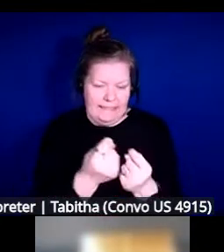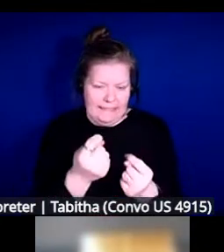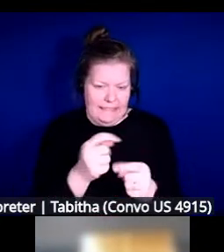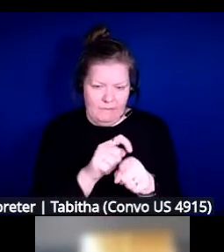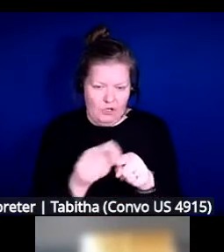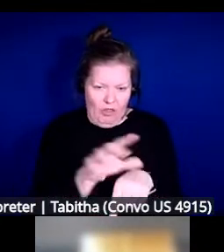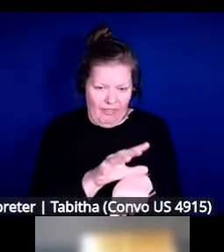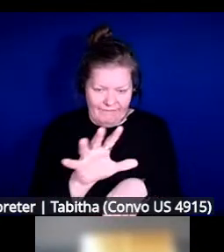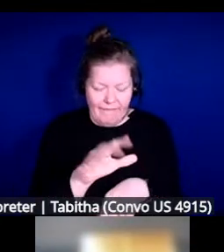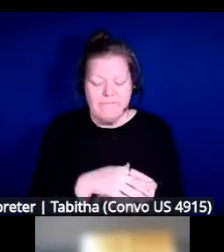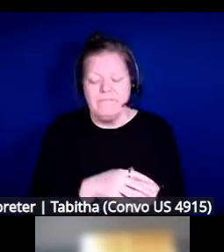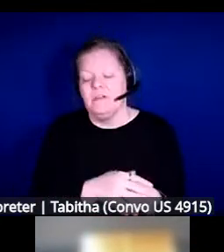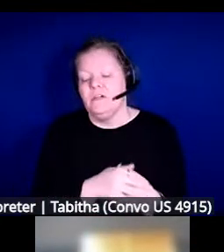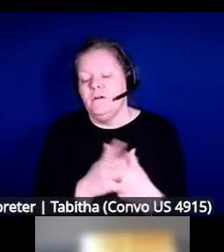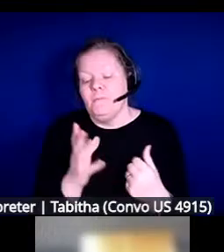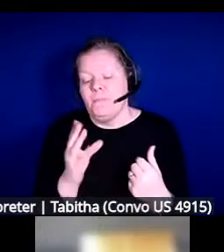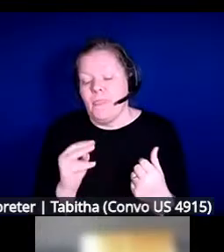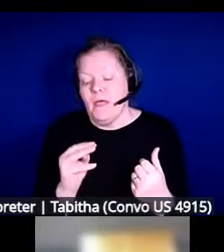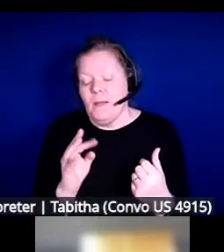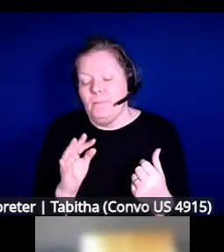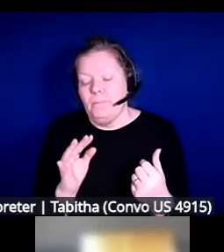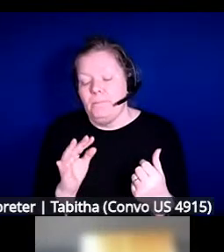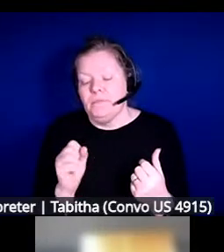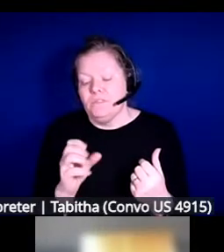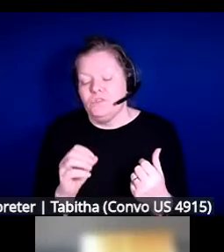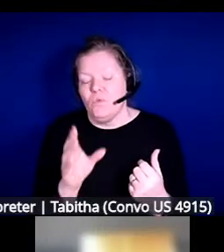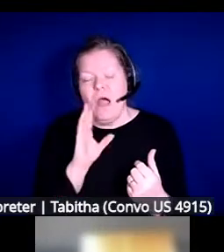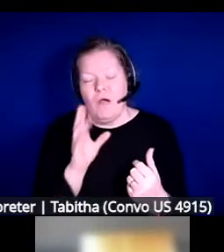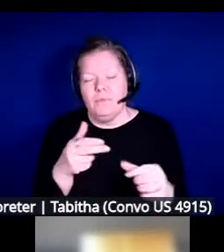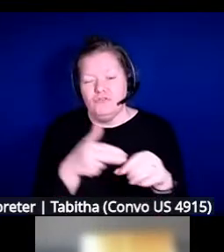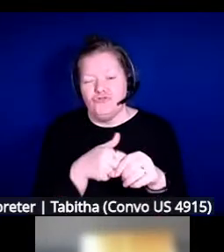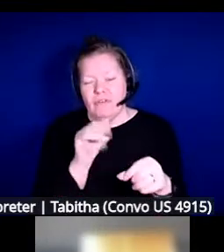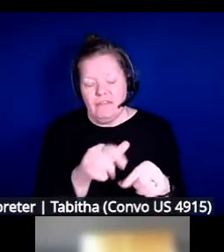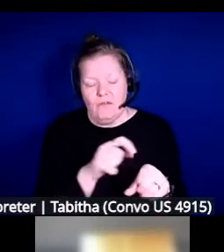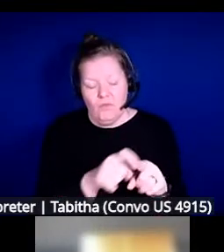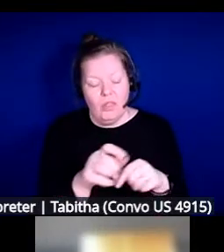p.m. So I'll be hopping on that one.